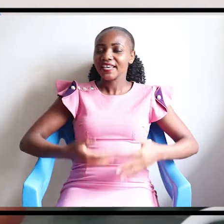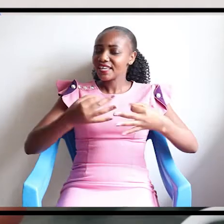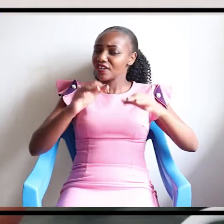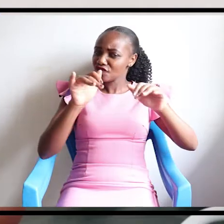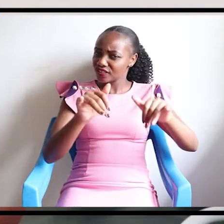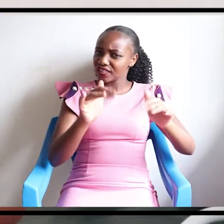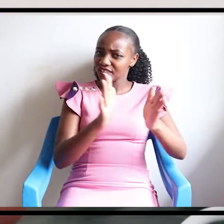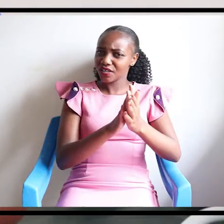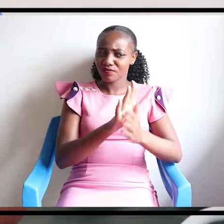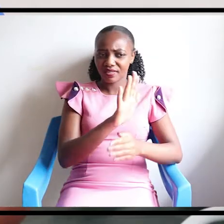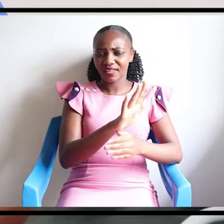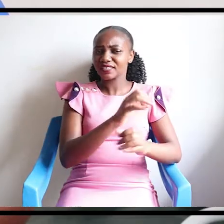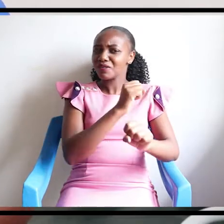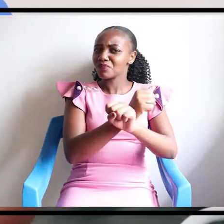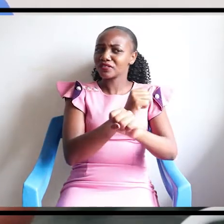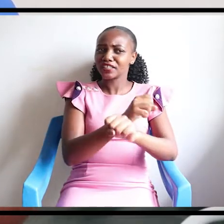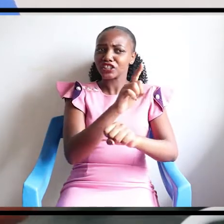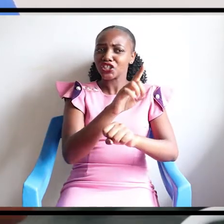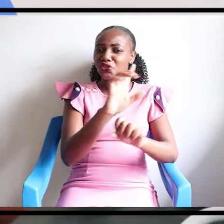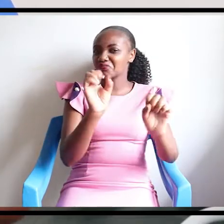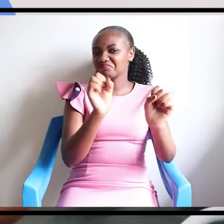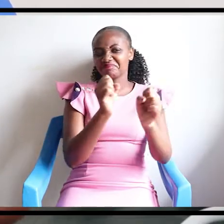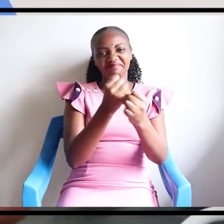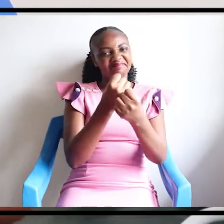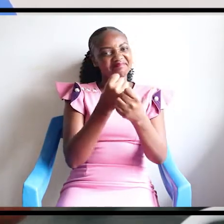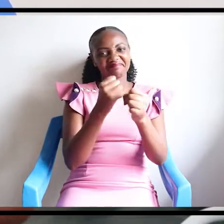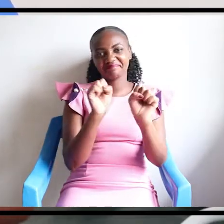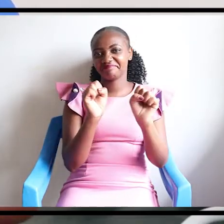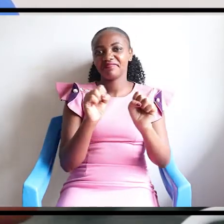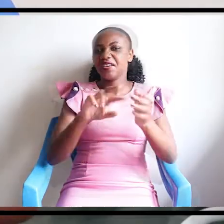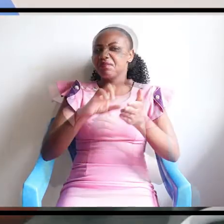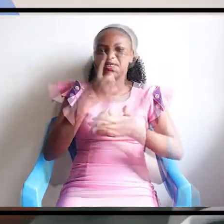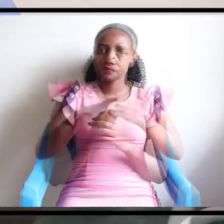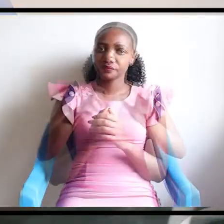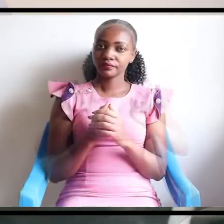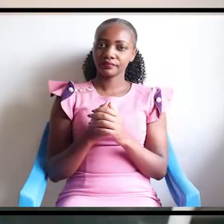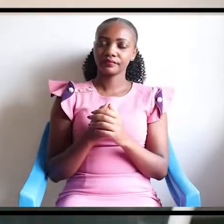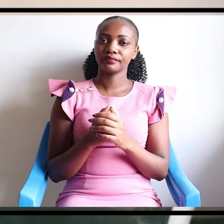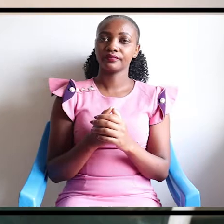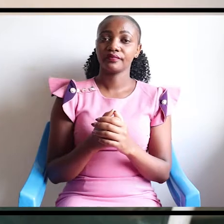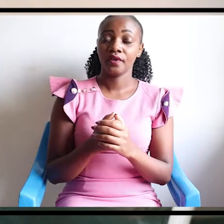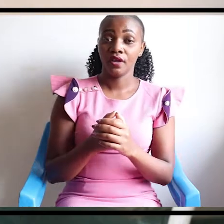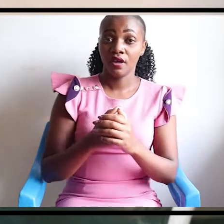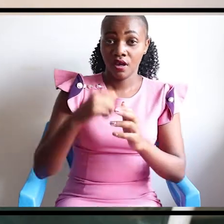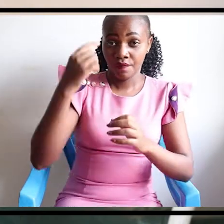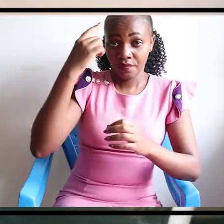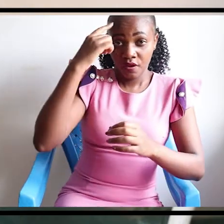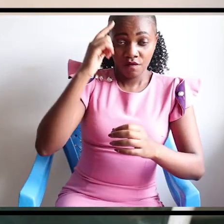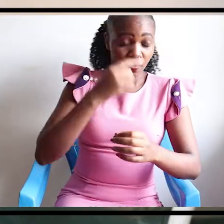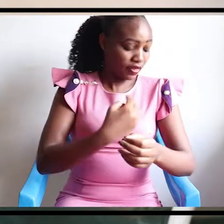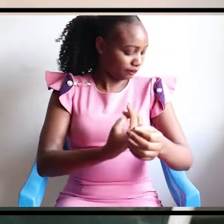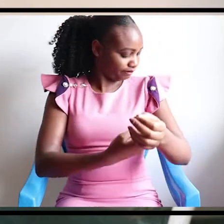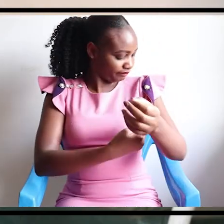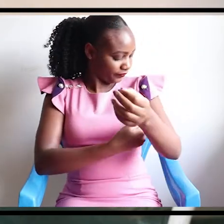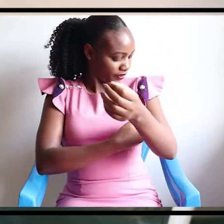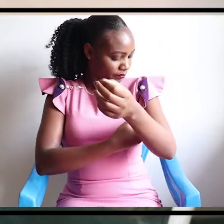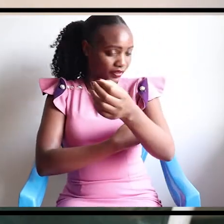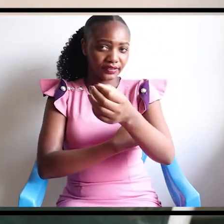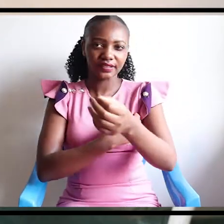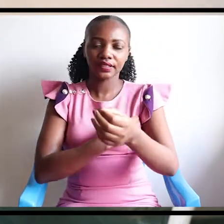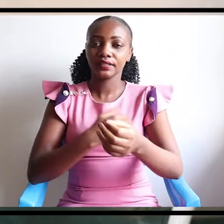it, it is not protecting you at all. So it means you can still get pregnant. So for the implants, there's a little bit